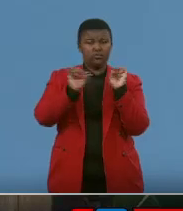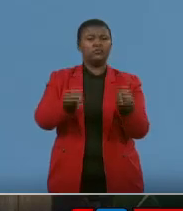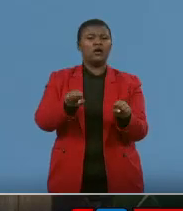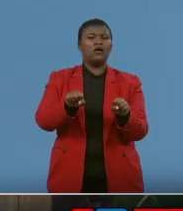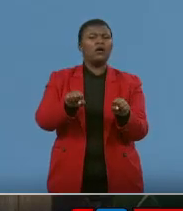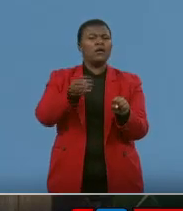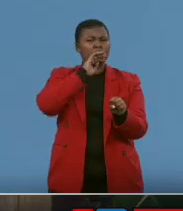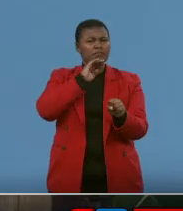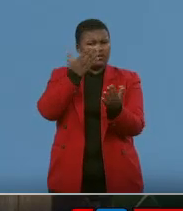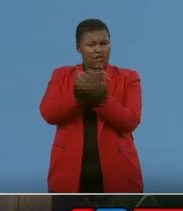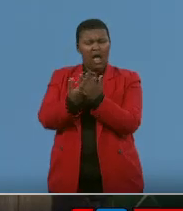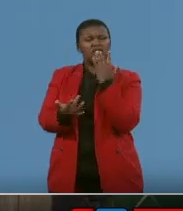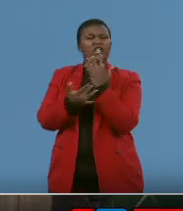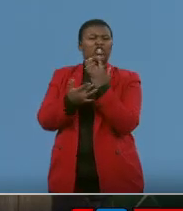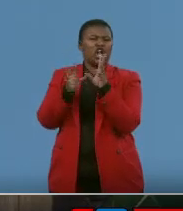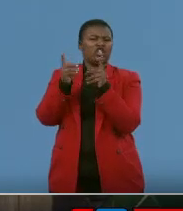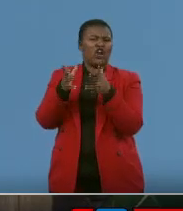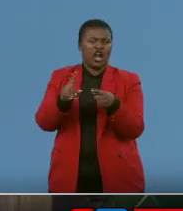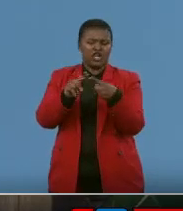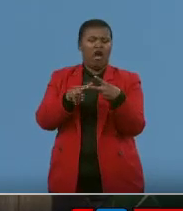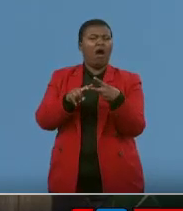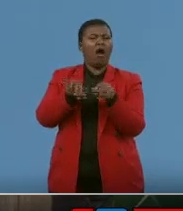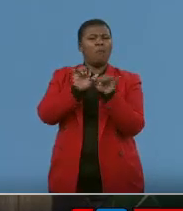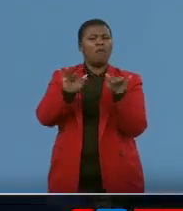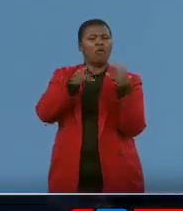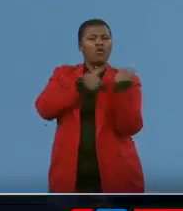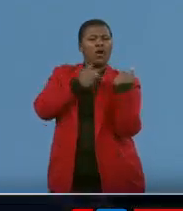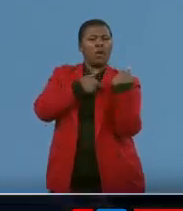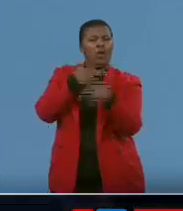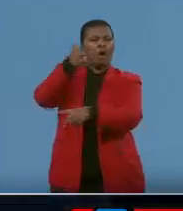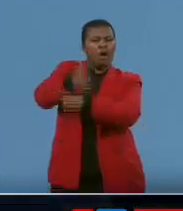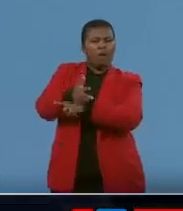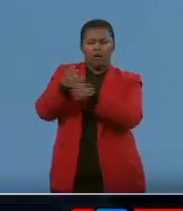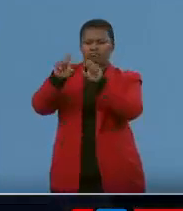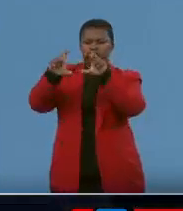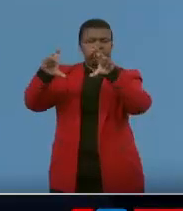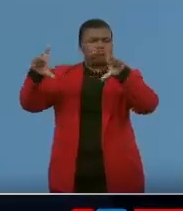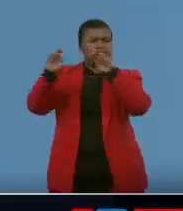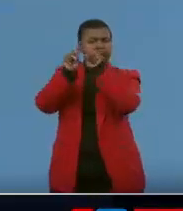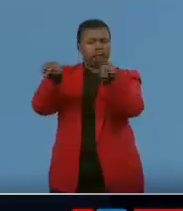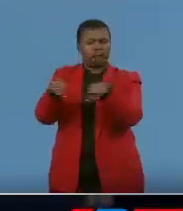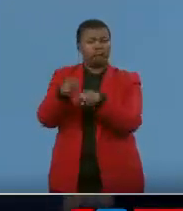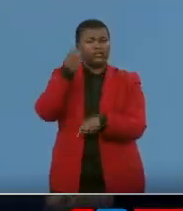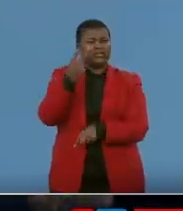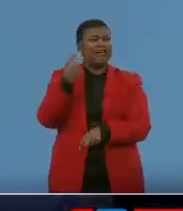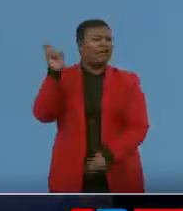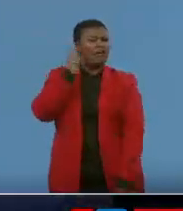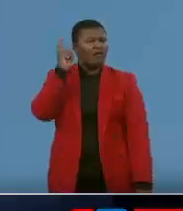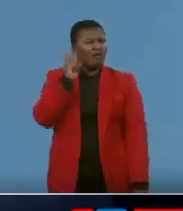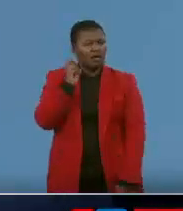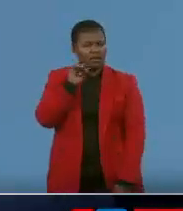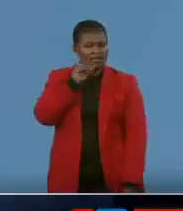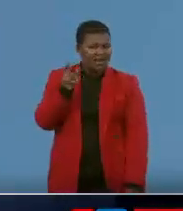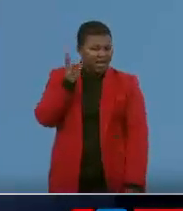can find a way with our technical directors and our producers. So it's like the volume button. Yes, it's a volume button. If you are listening to something and the volume